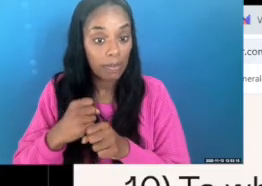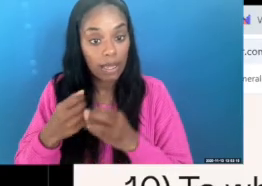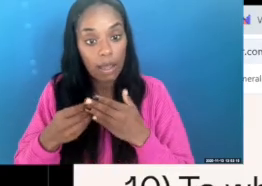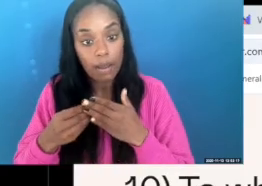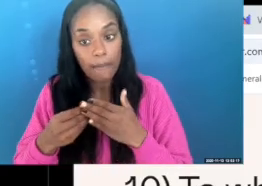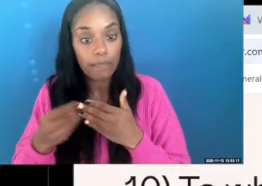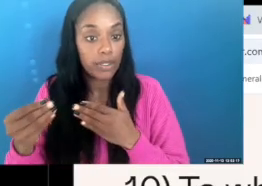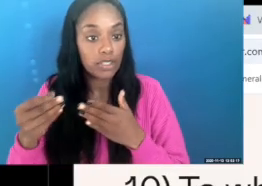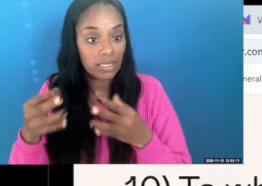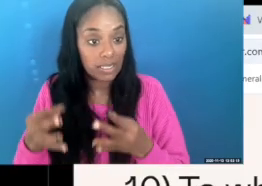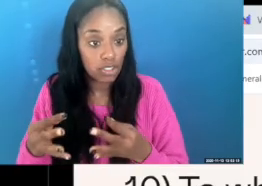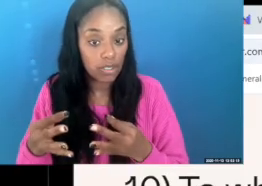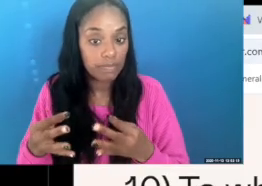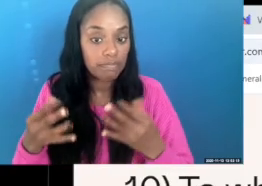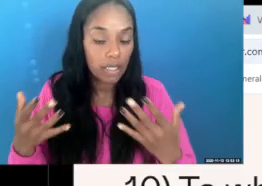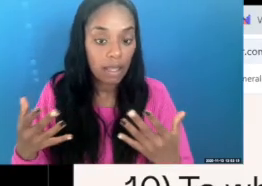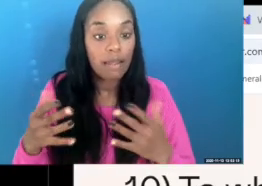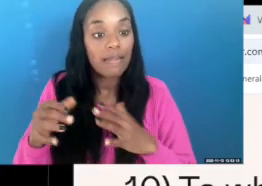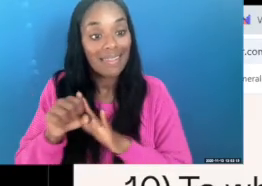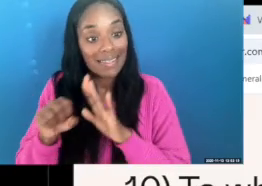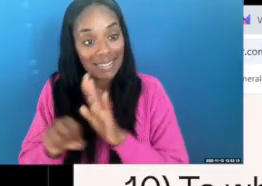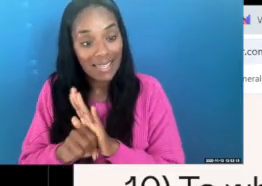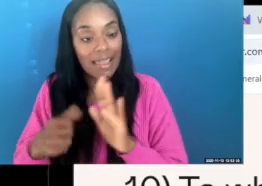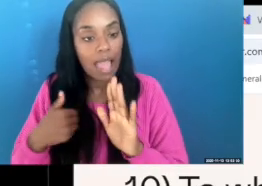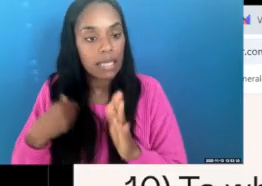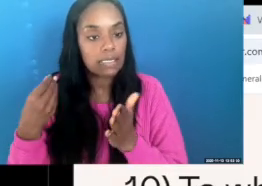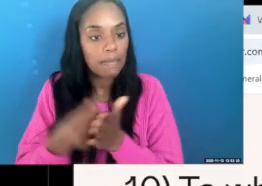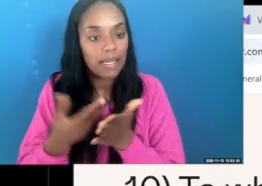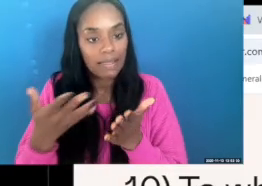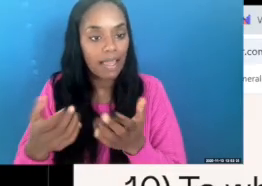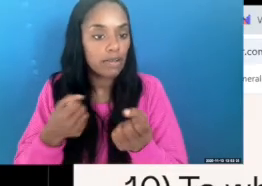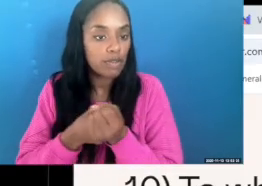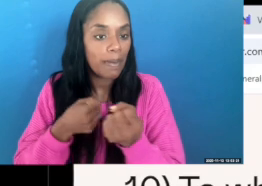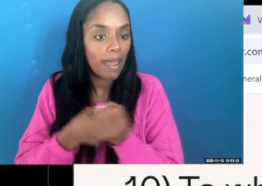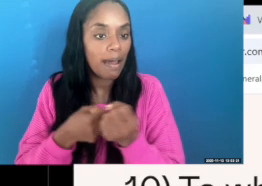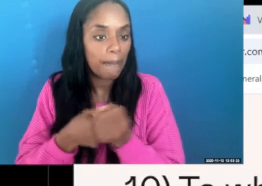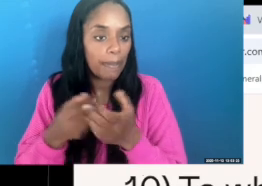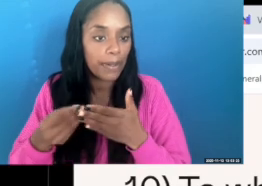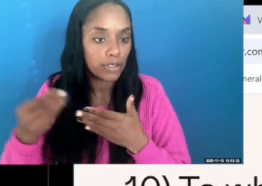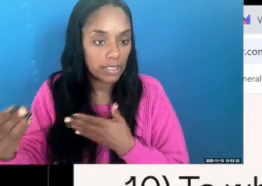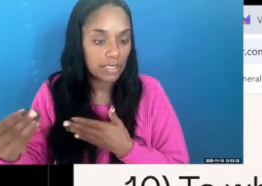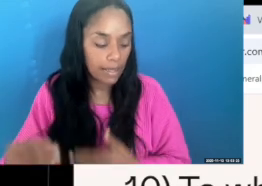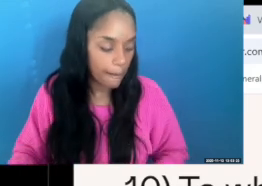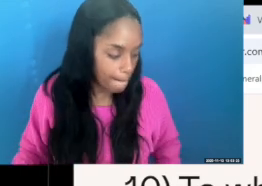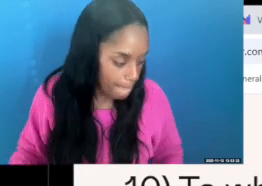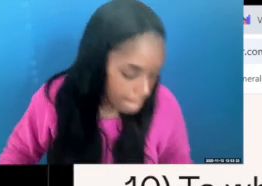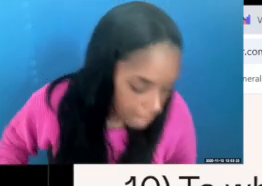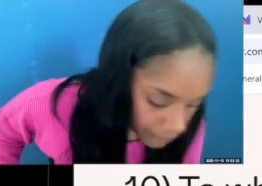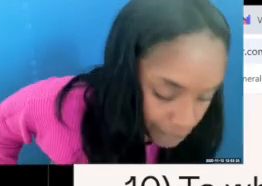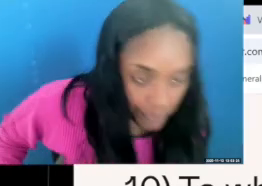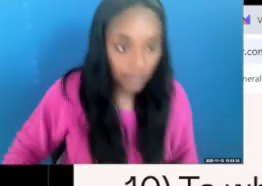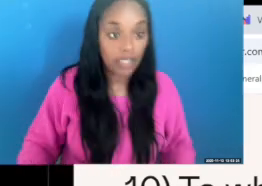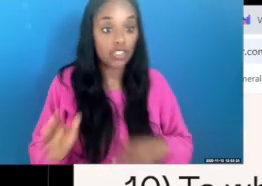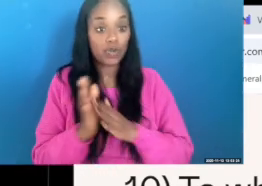it's the way that it was designed to be continuously available so that when a fleet needs to make a purchase decision